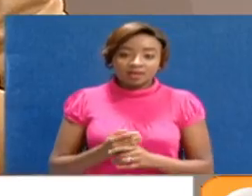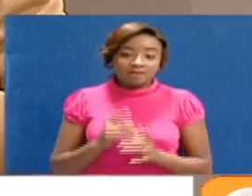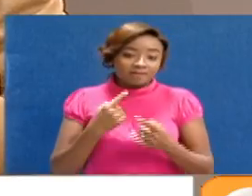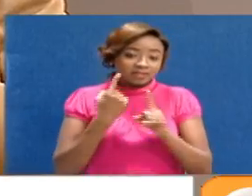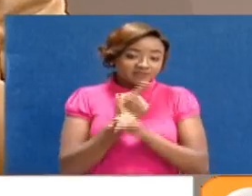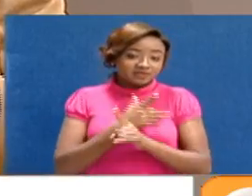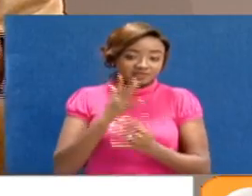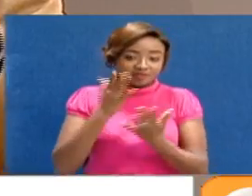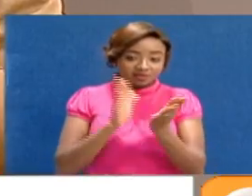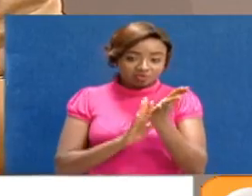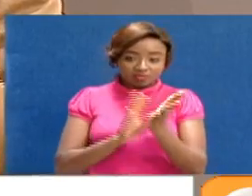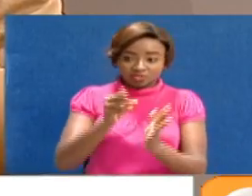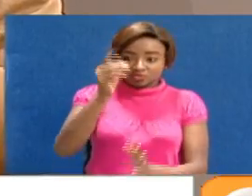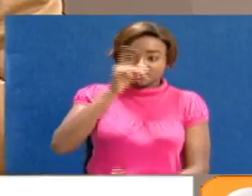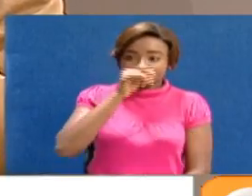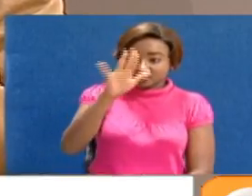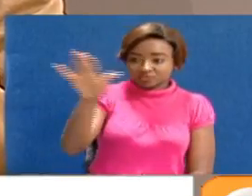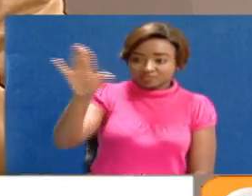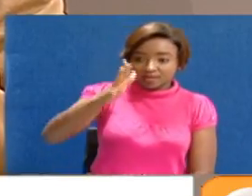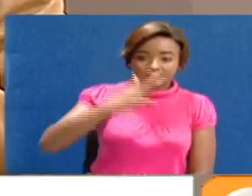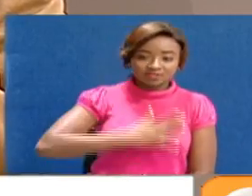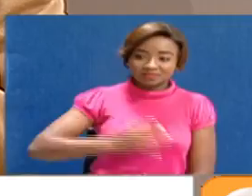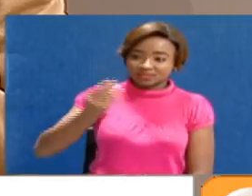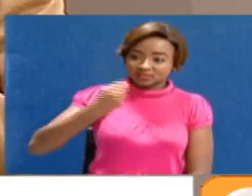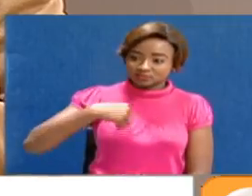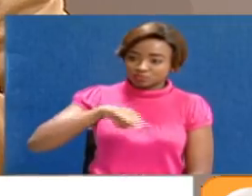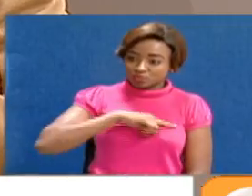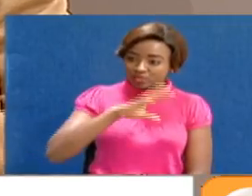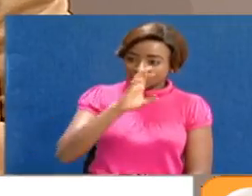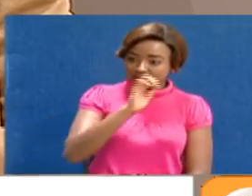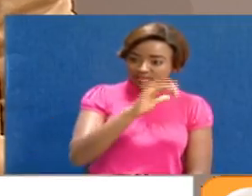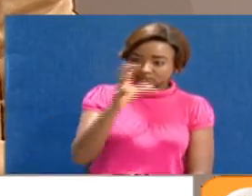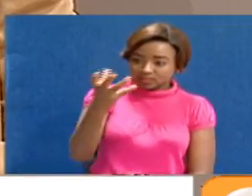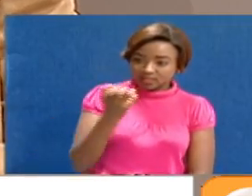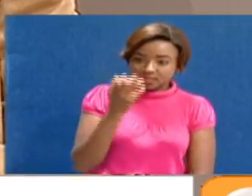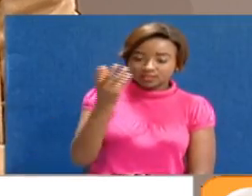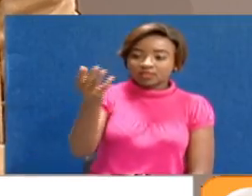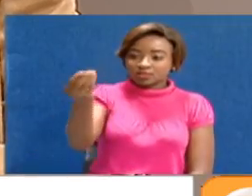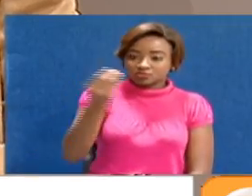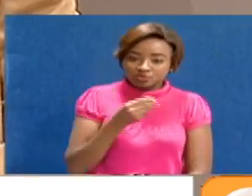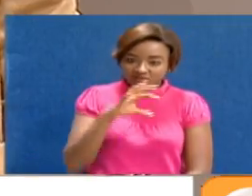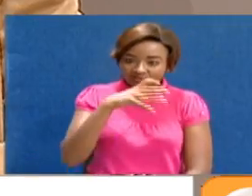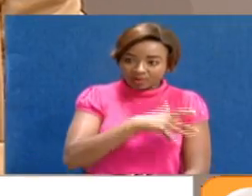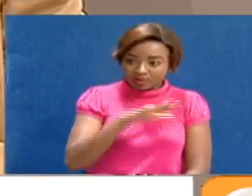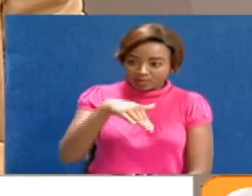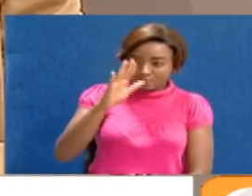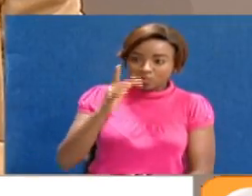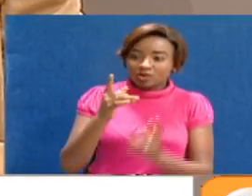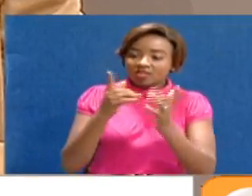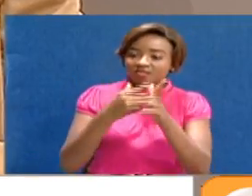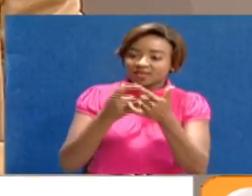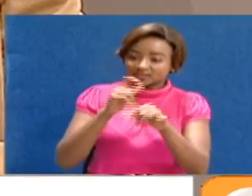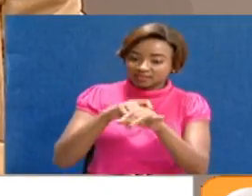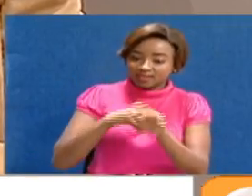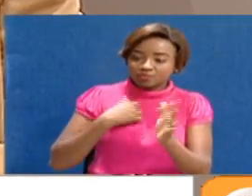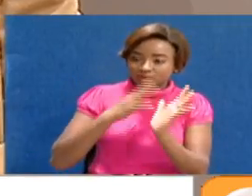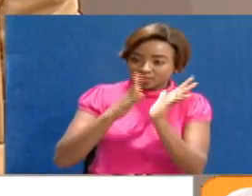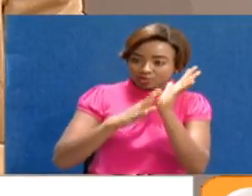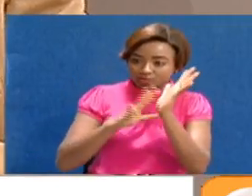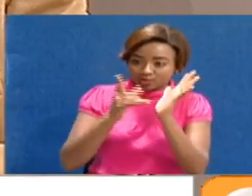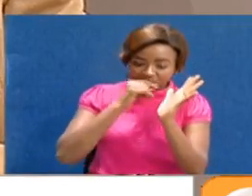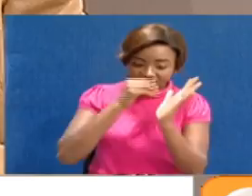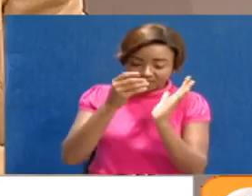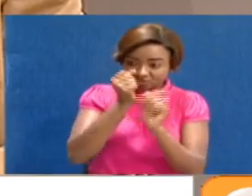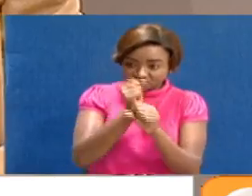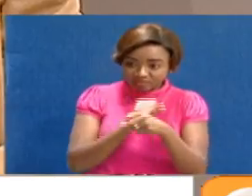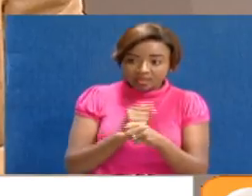Parliament is that we need to be given powers as ESCC. Once we make recommendations that Ministry of Finance, we have been there, we have said